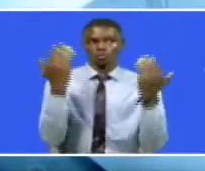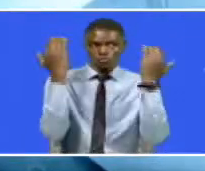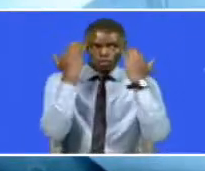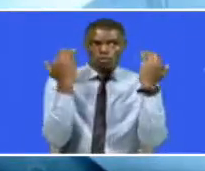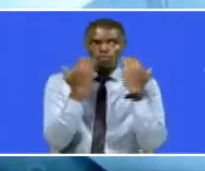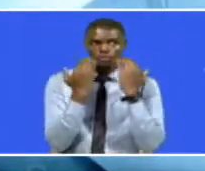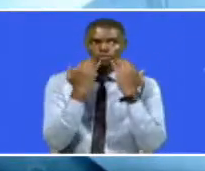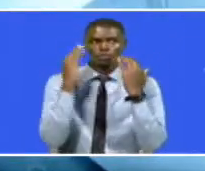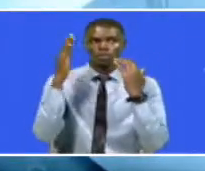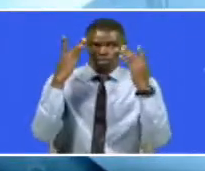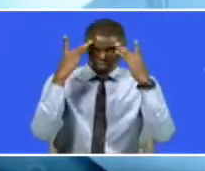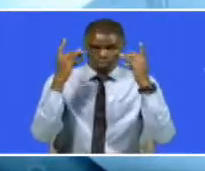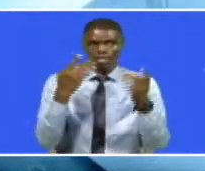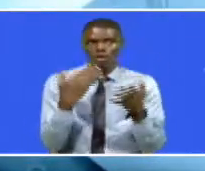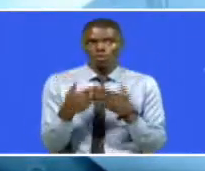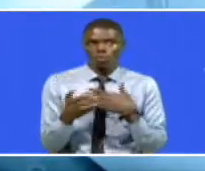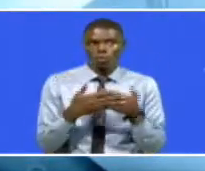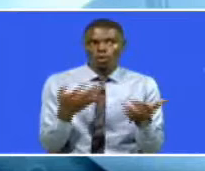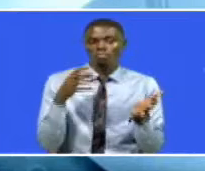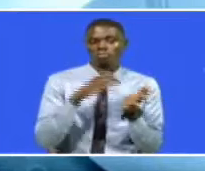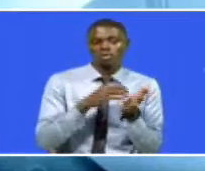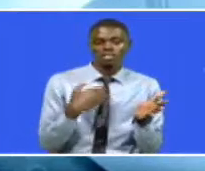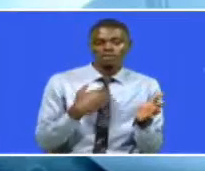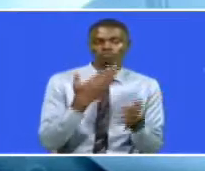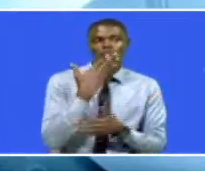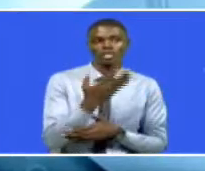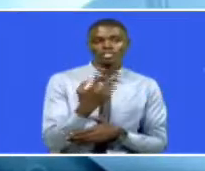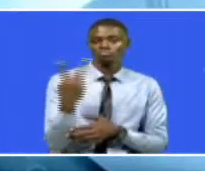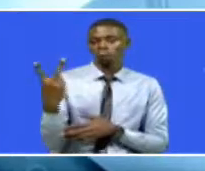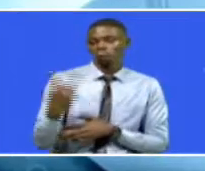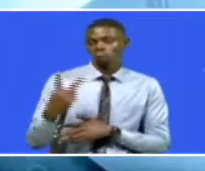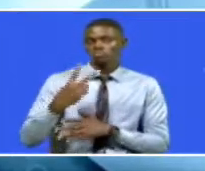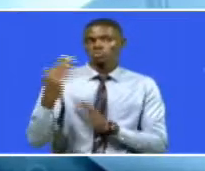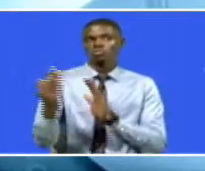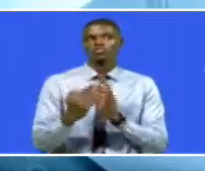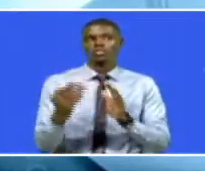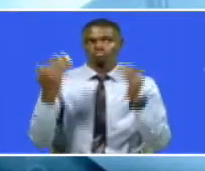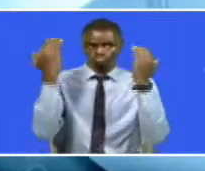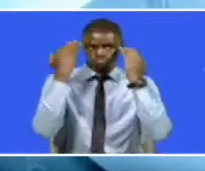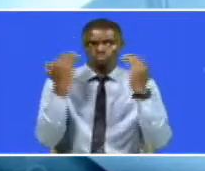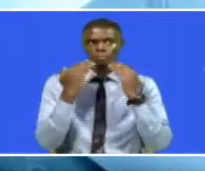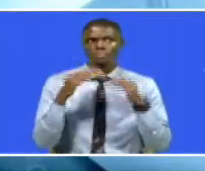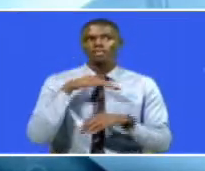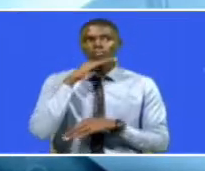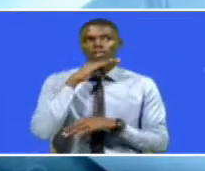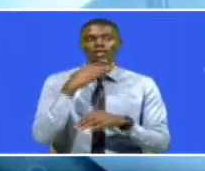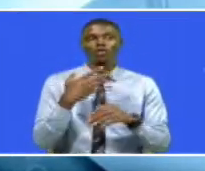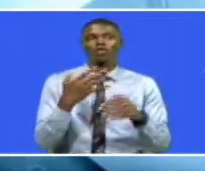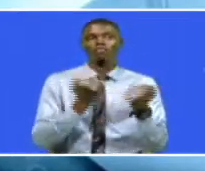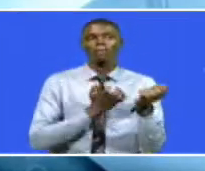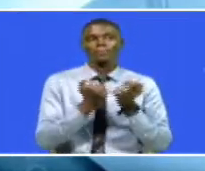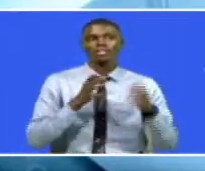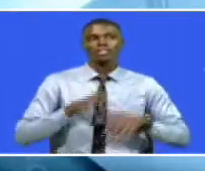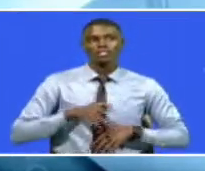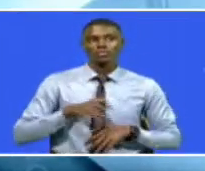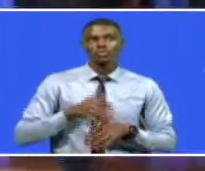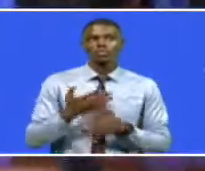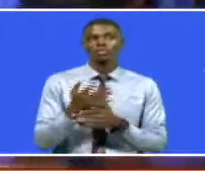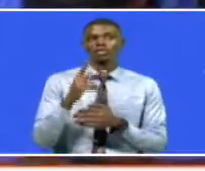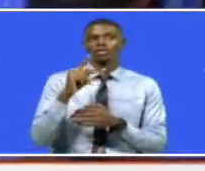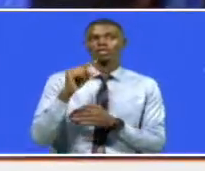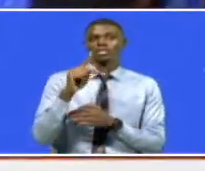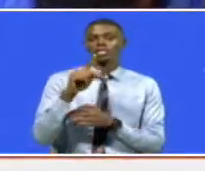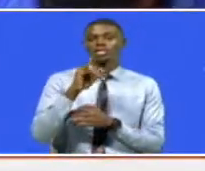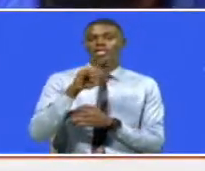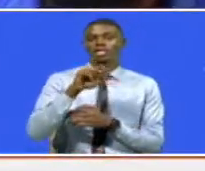set to decide whether or not they have a case to answer. The two are facing trial over the murder of businesswoman Monica Kimani at Lemuria Gardens